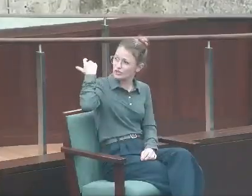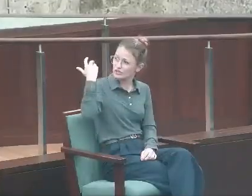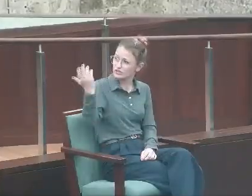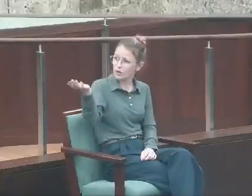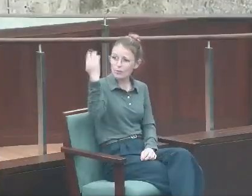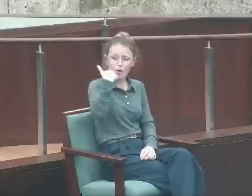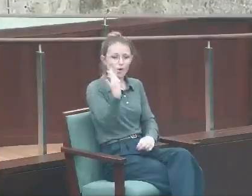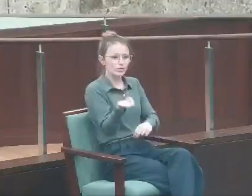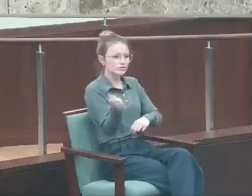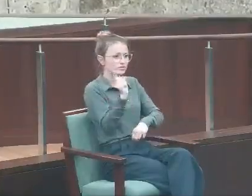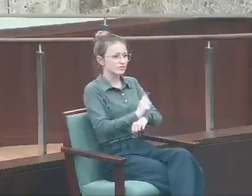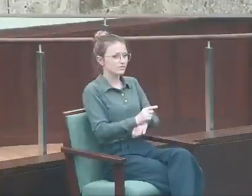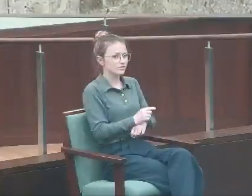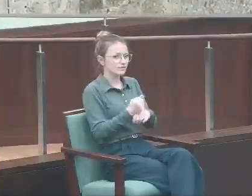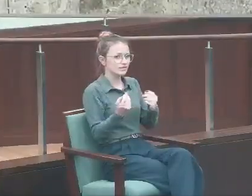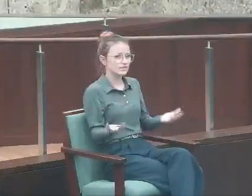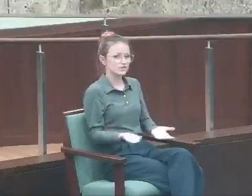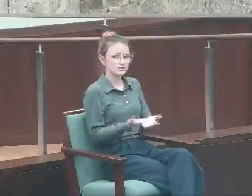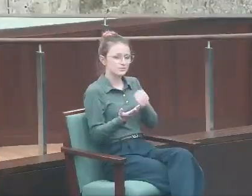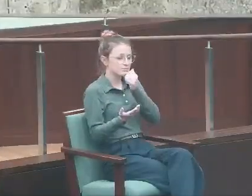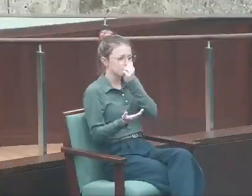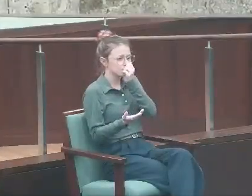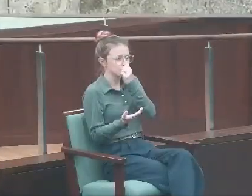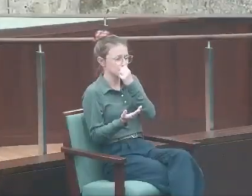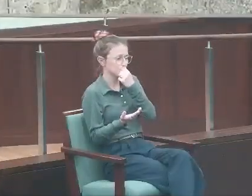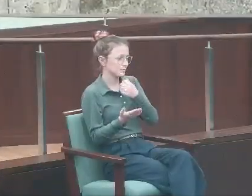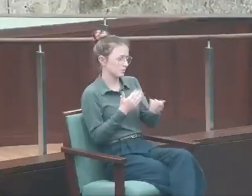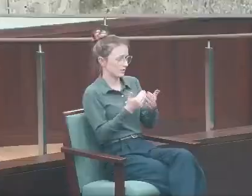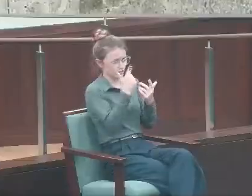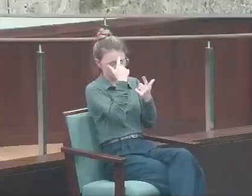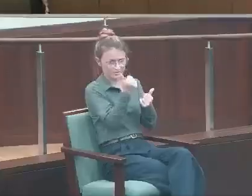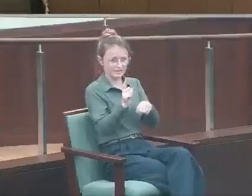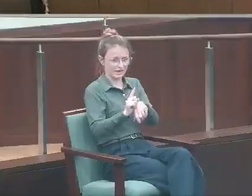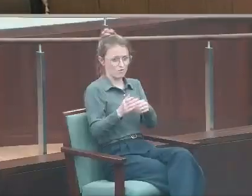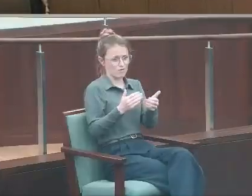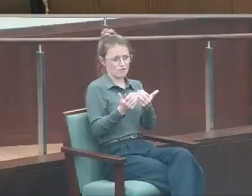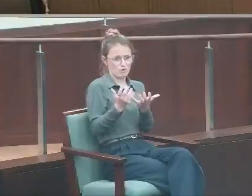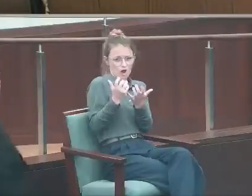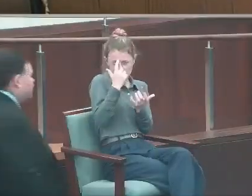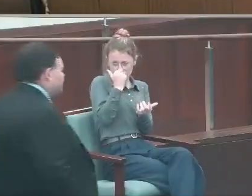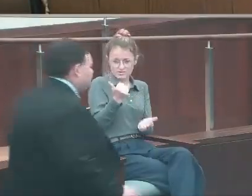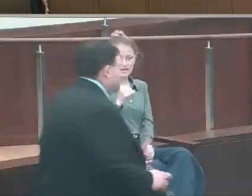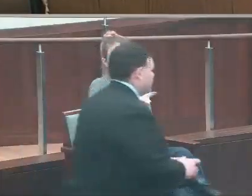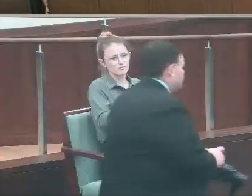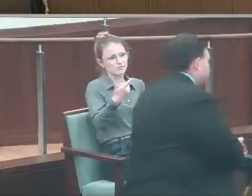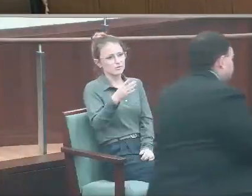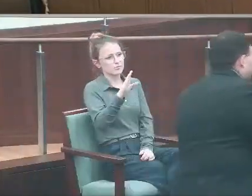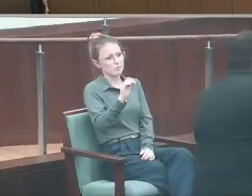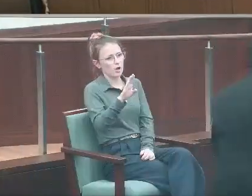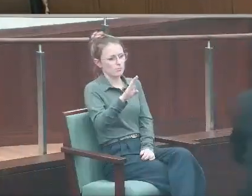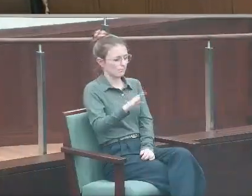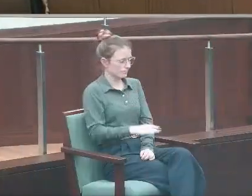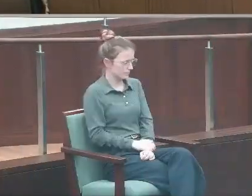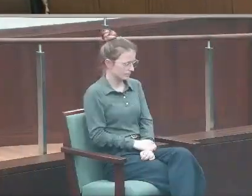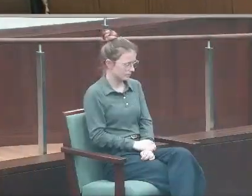here, or around there, whichever you choose. Anyway, with that, I turn it to the president, Mr. Bob Budoff.